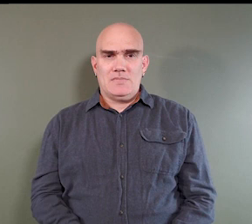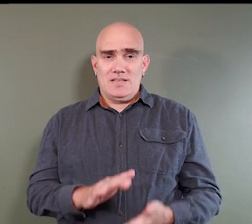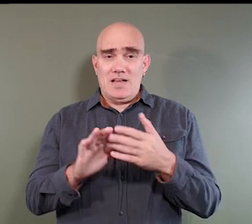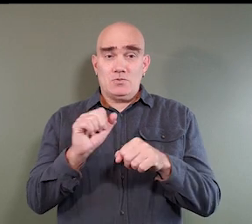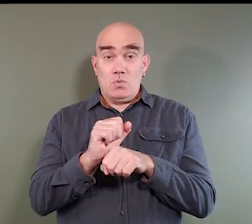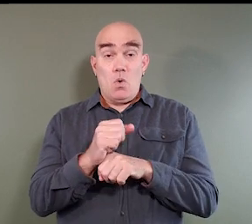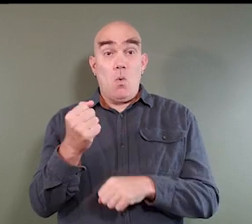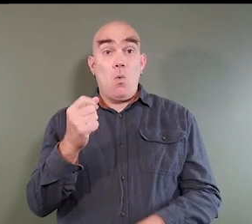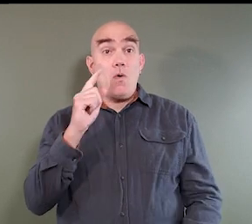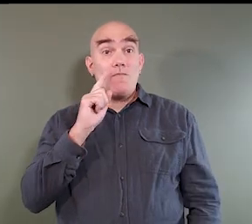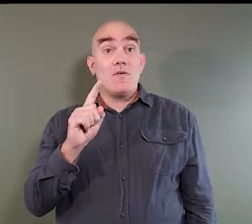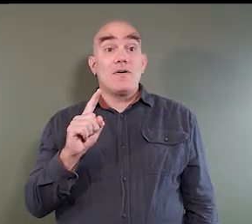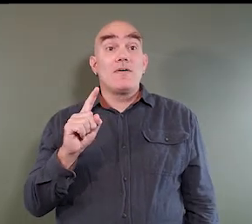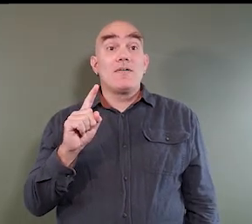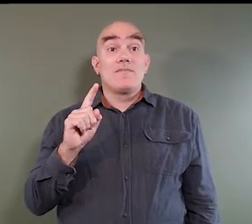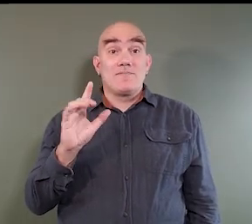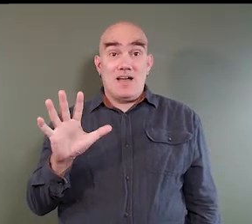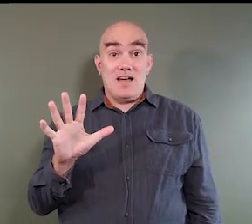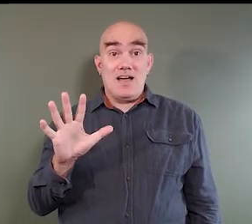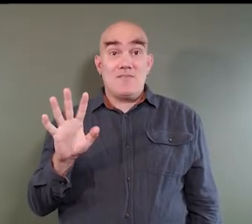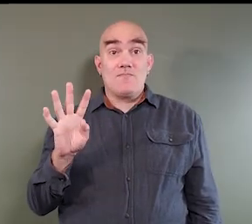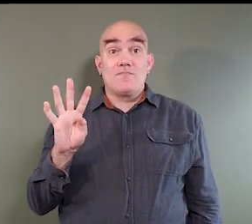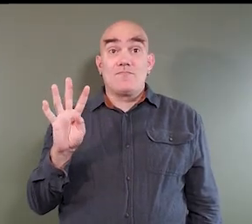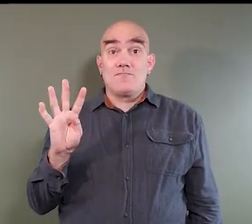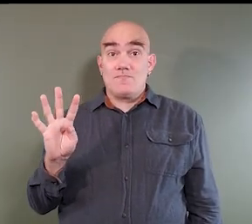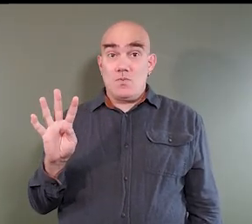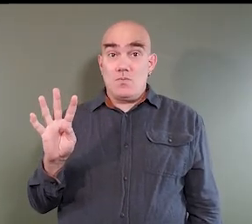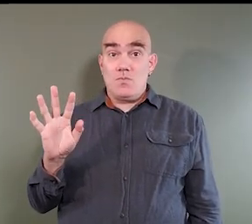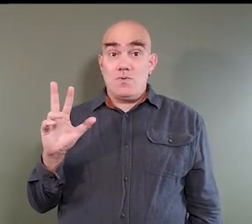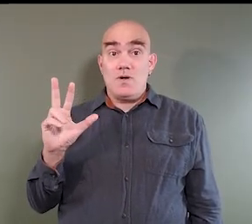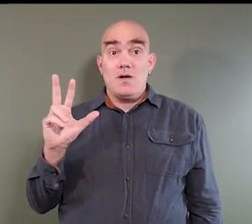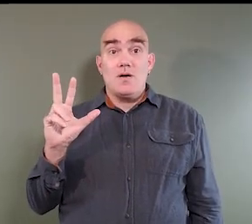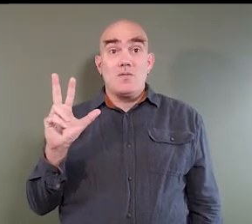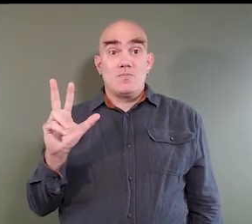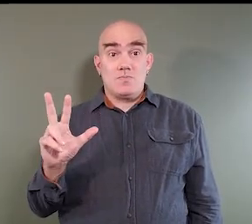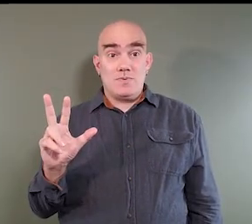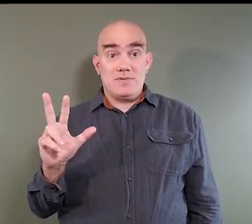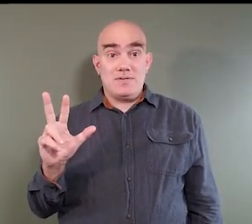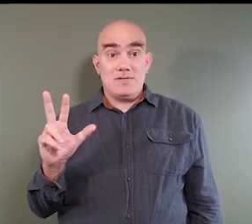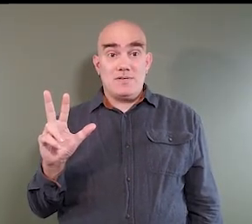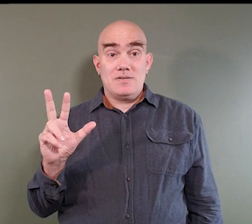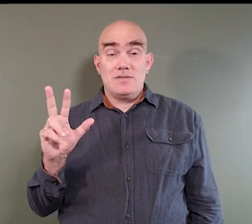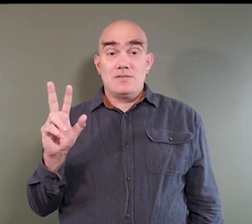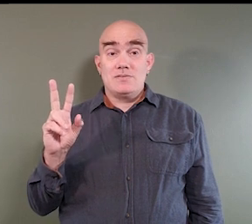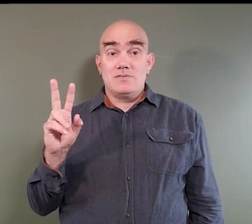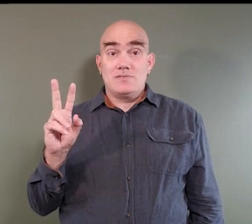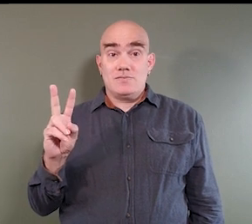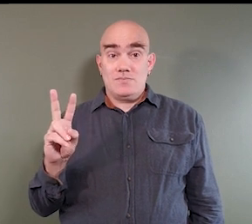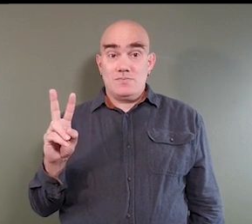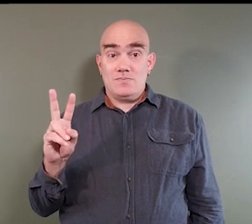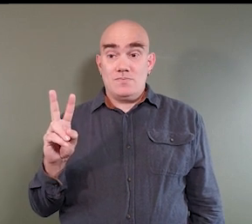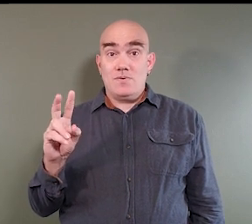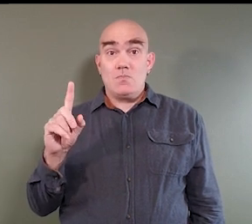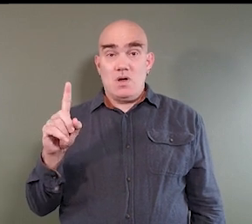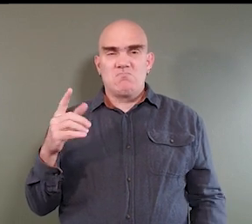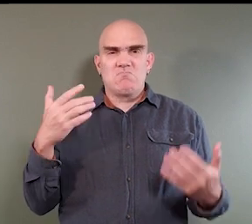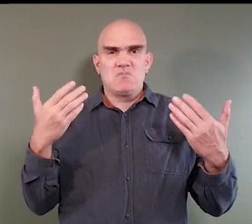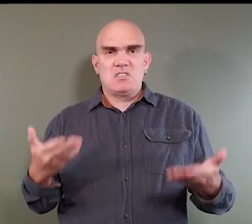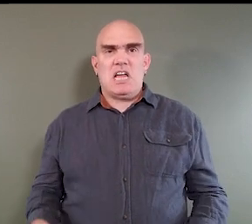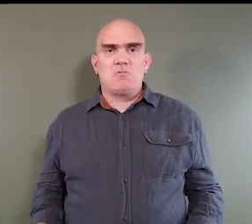Nice work. Hold for 5, 4, 3,